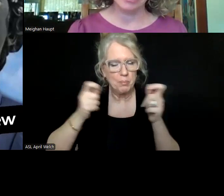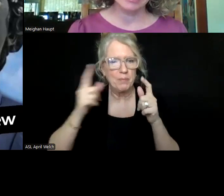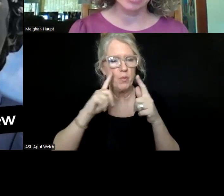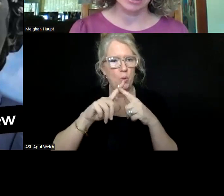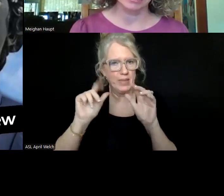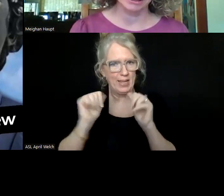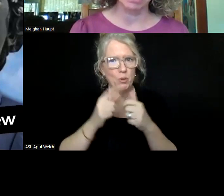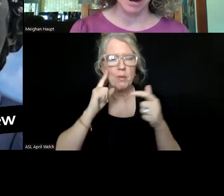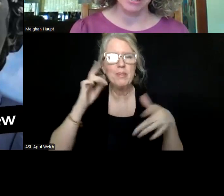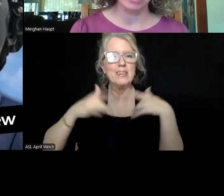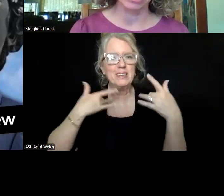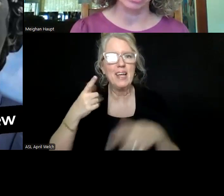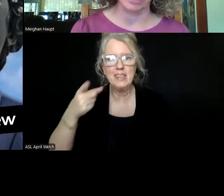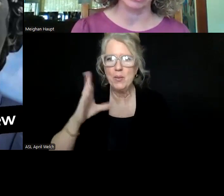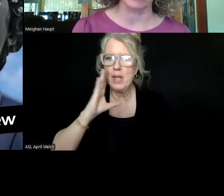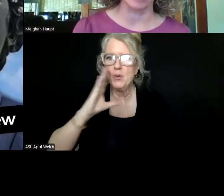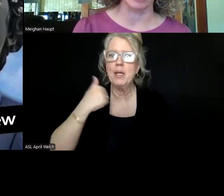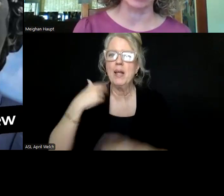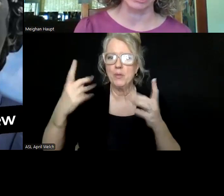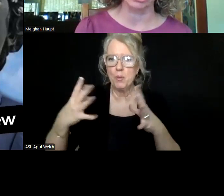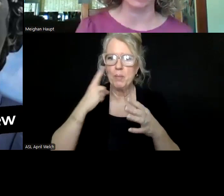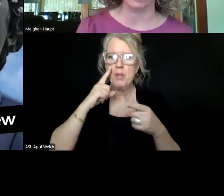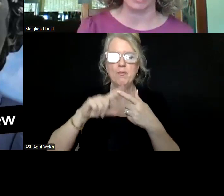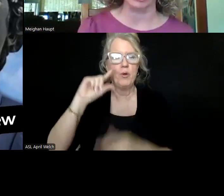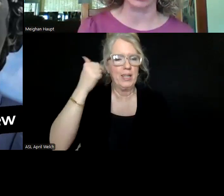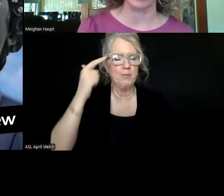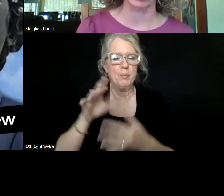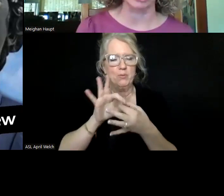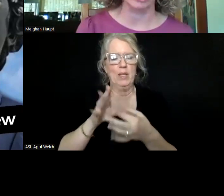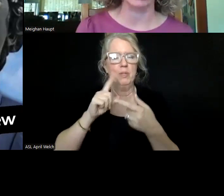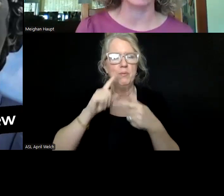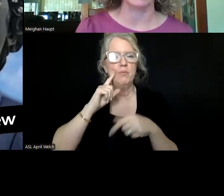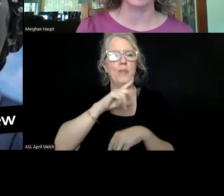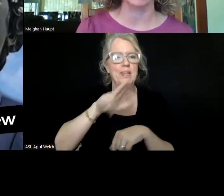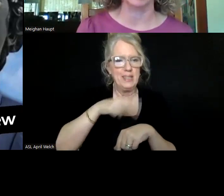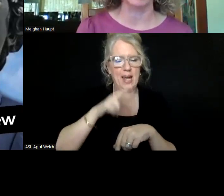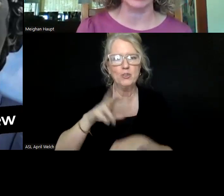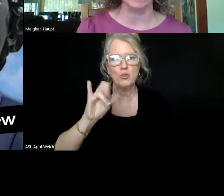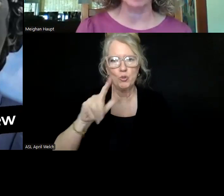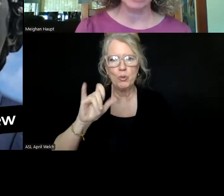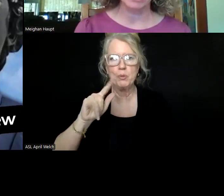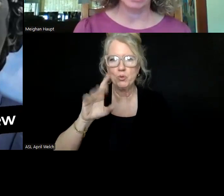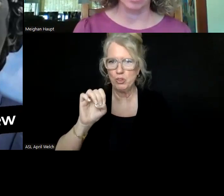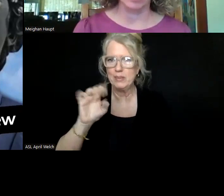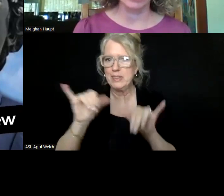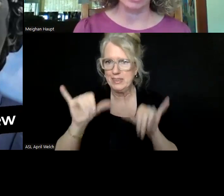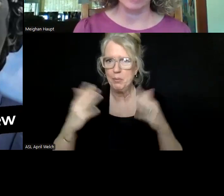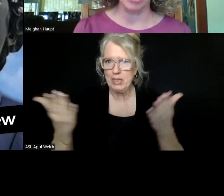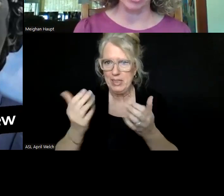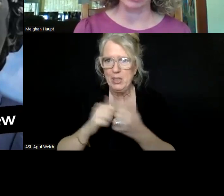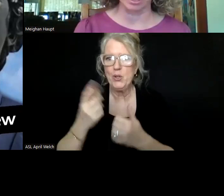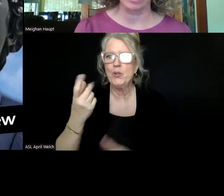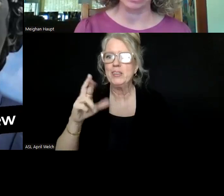agencies. Excited that Elizabeth Pike, who's the Director of Government Relations for the National Criminal Justice Association, will be presenting, along with